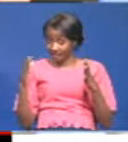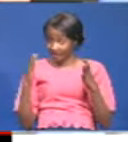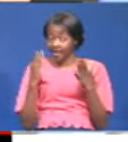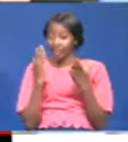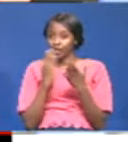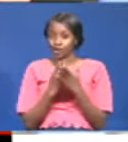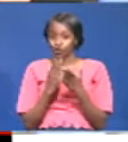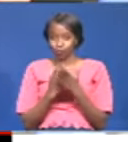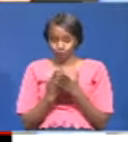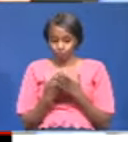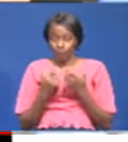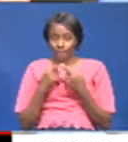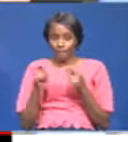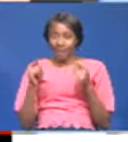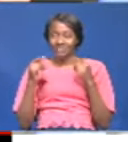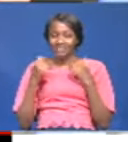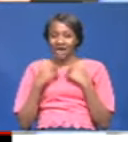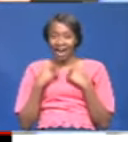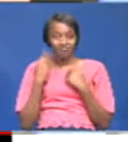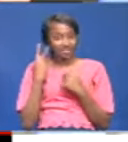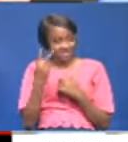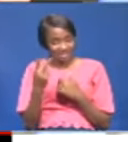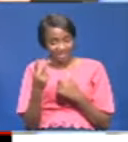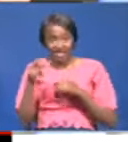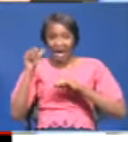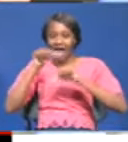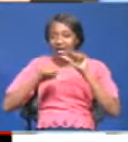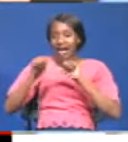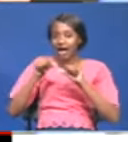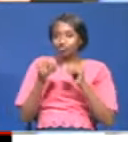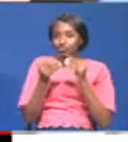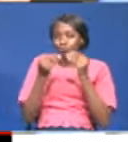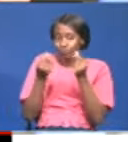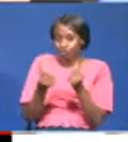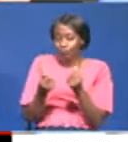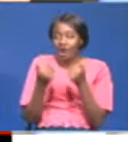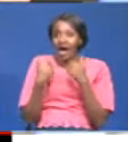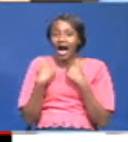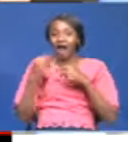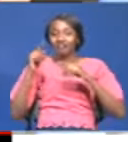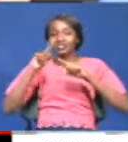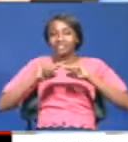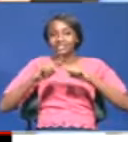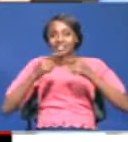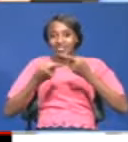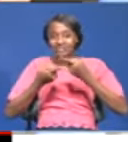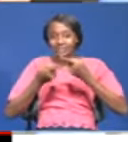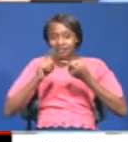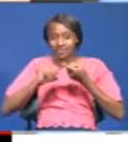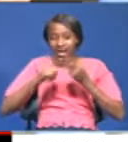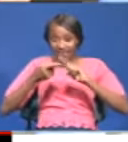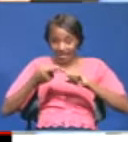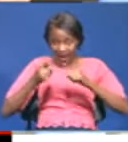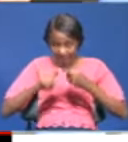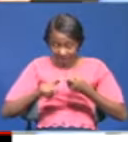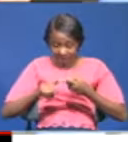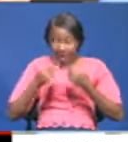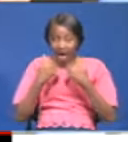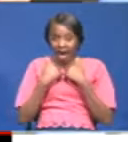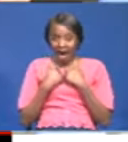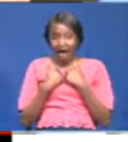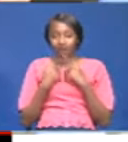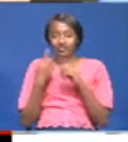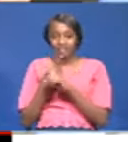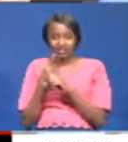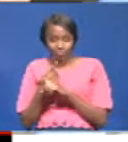I can tell you. But at least you can see there's an effort made. The standards they use in most places is almost similar to what they're using here. Mm-hmm. So, I mean, you can see